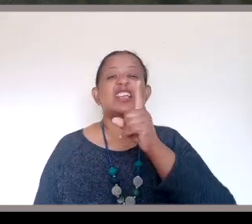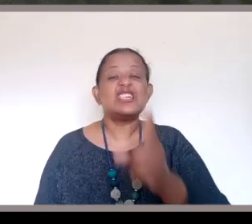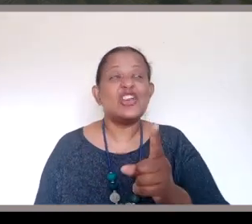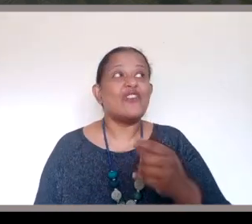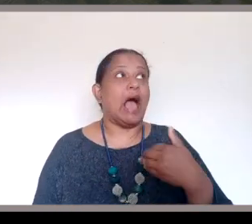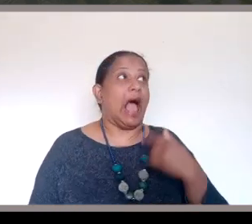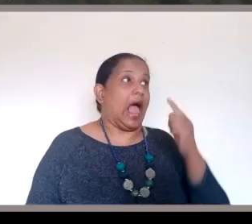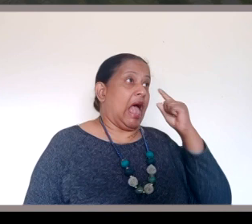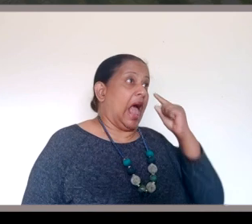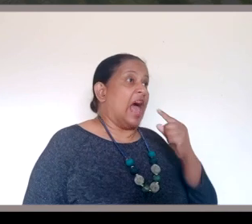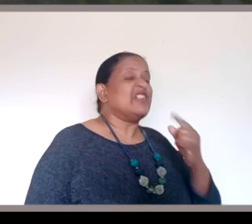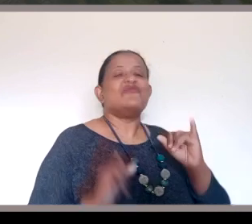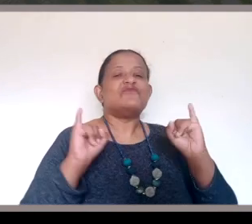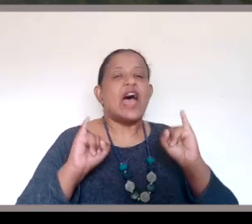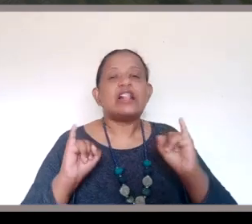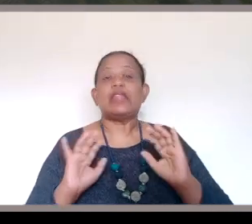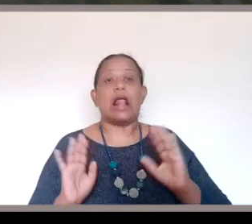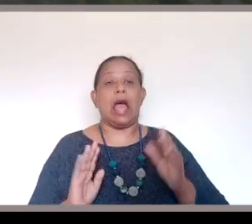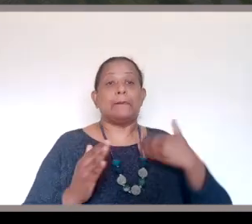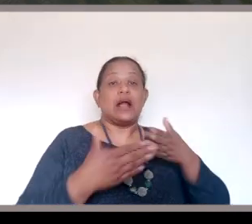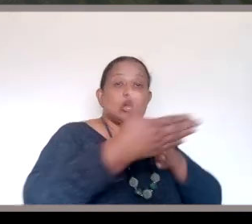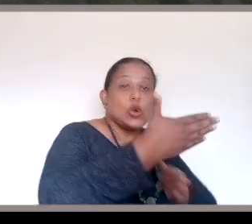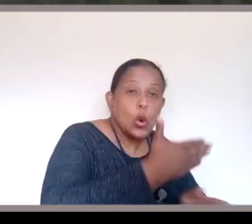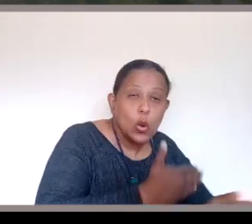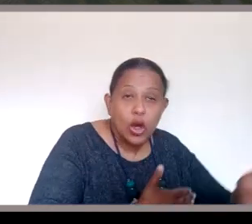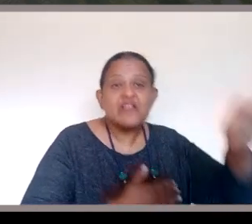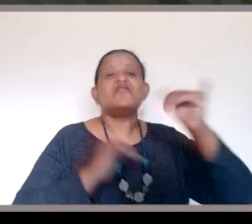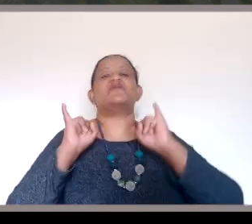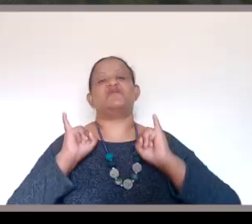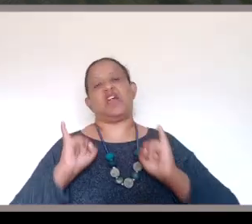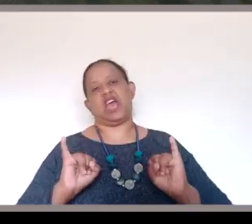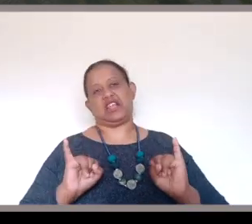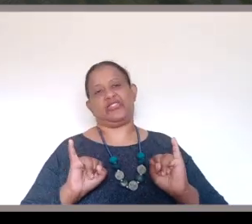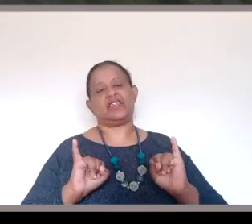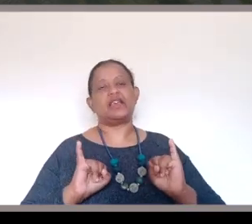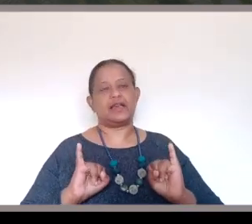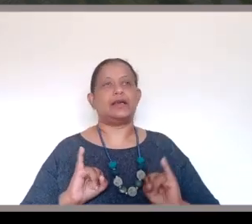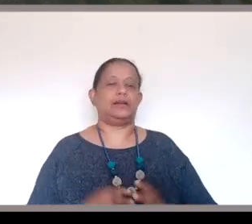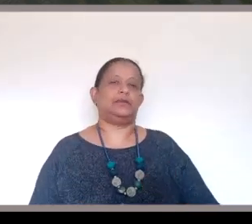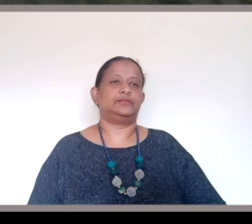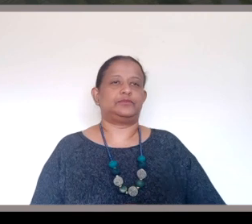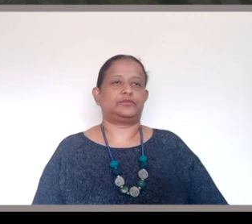a sin to give in to temptation.